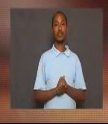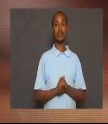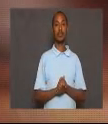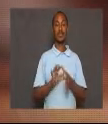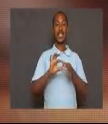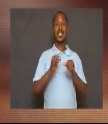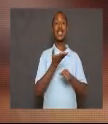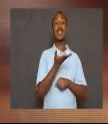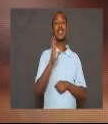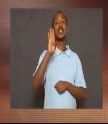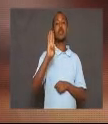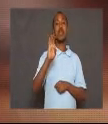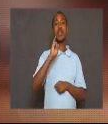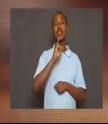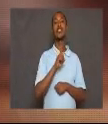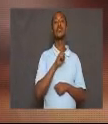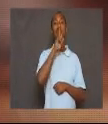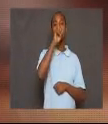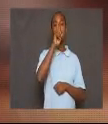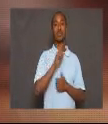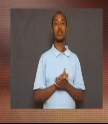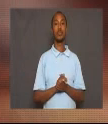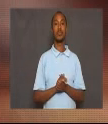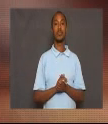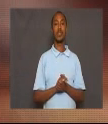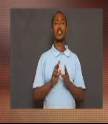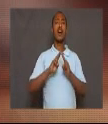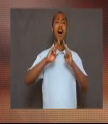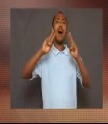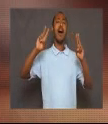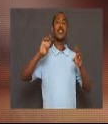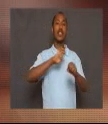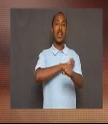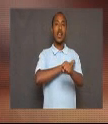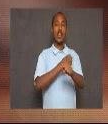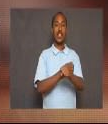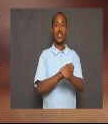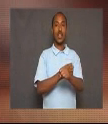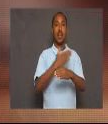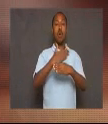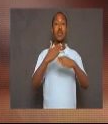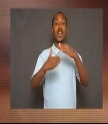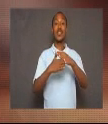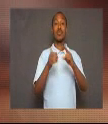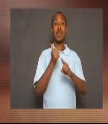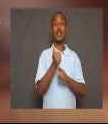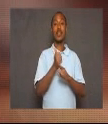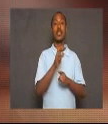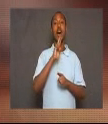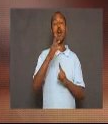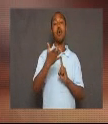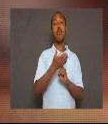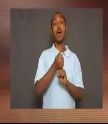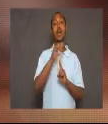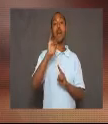Sentence B is true. The highest energy orbitals of metals are occupied by